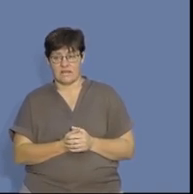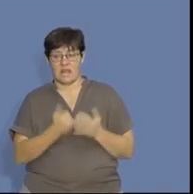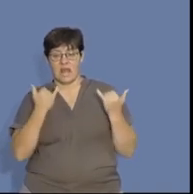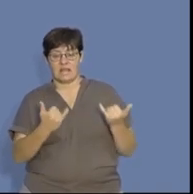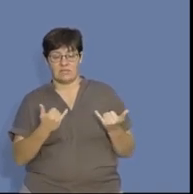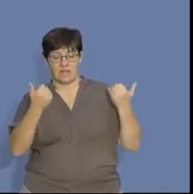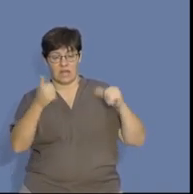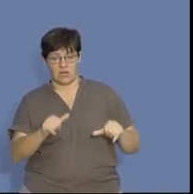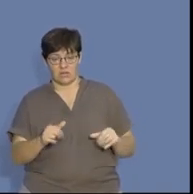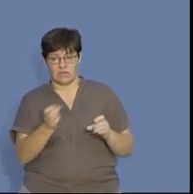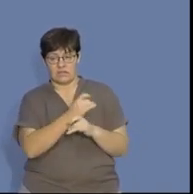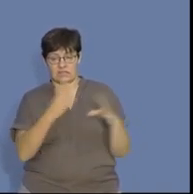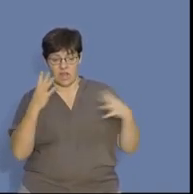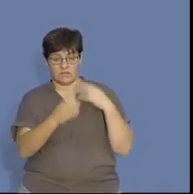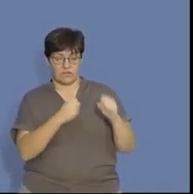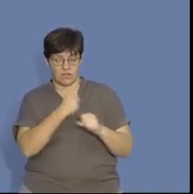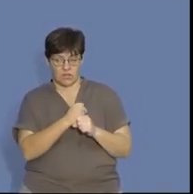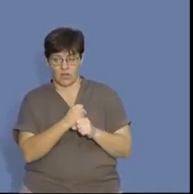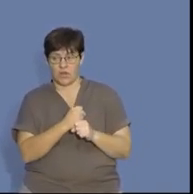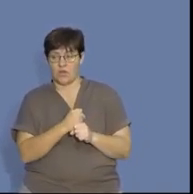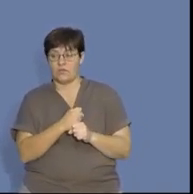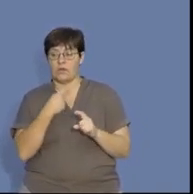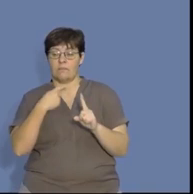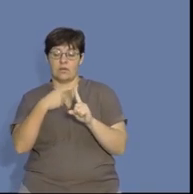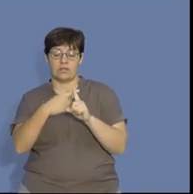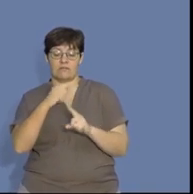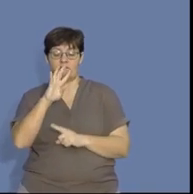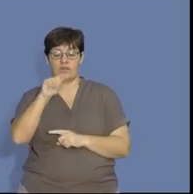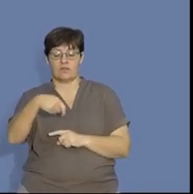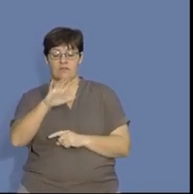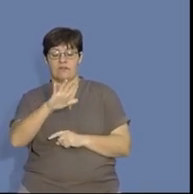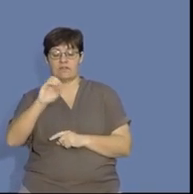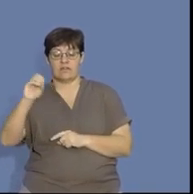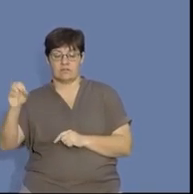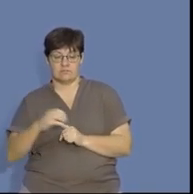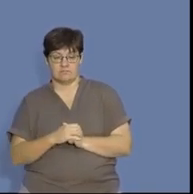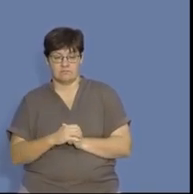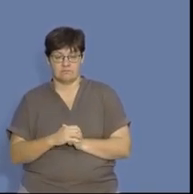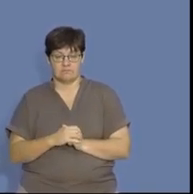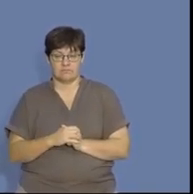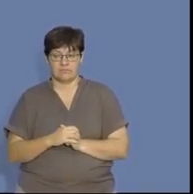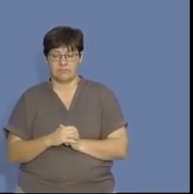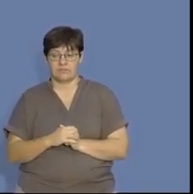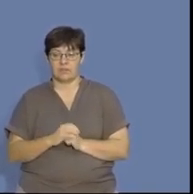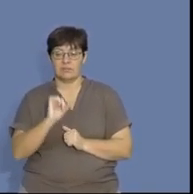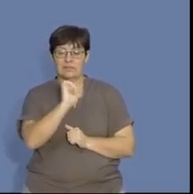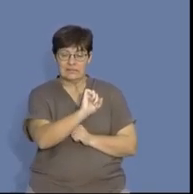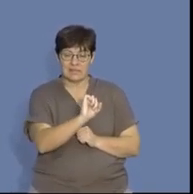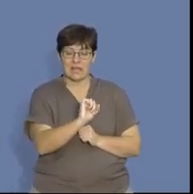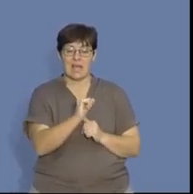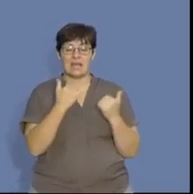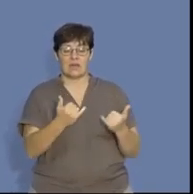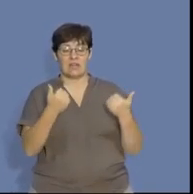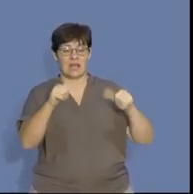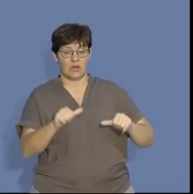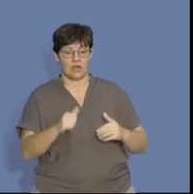information given, current account at the beginning of the year, it's a positive 4,500, but